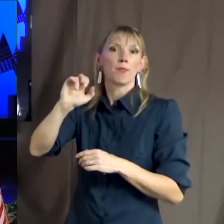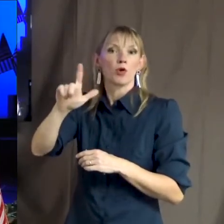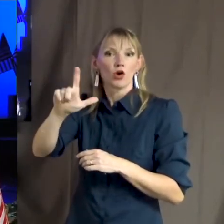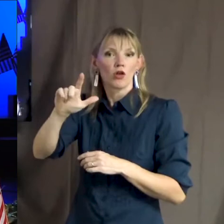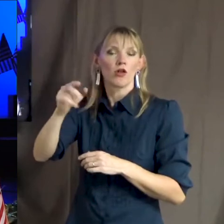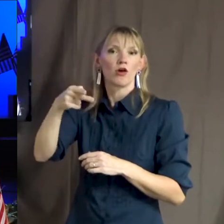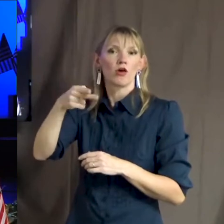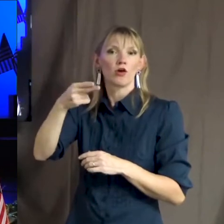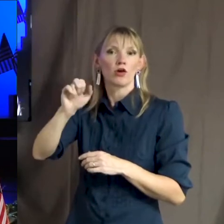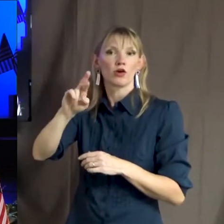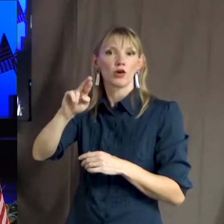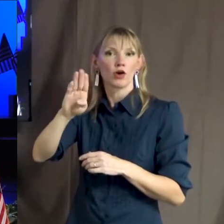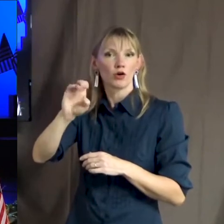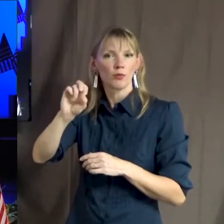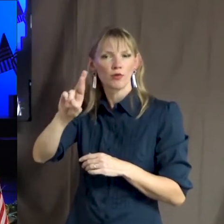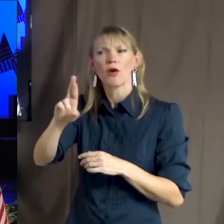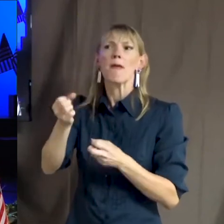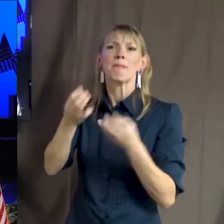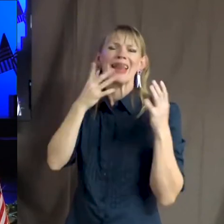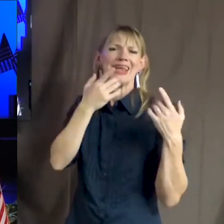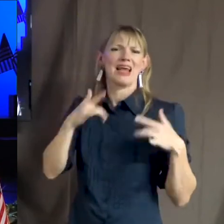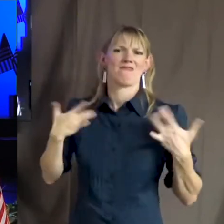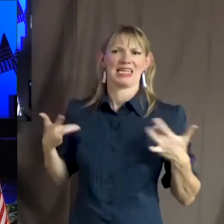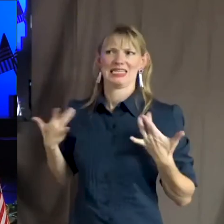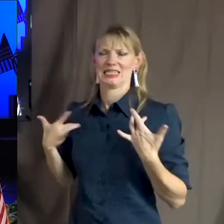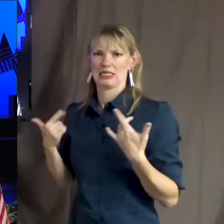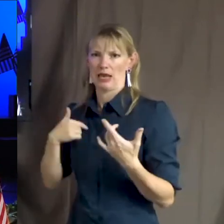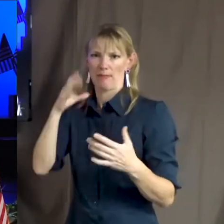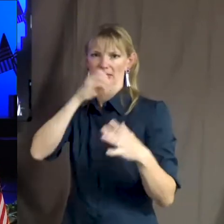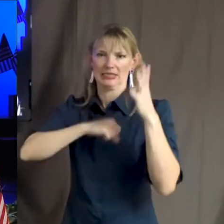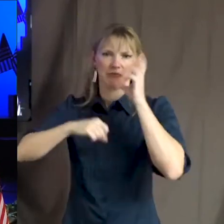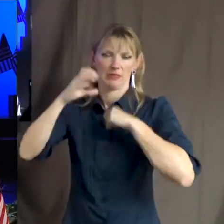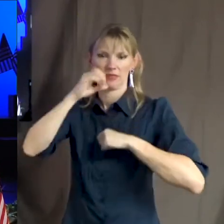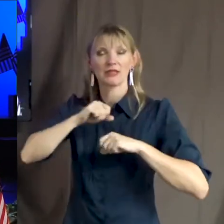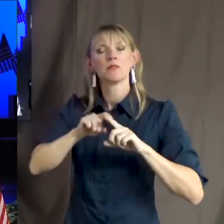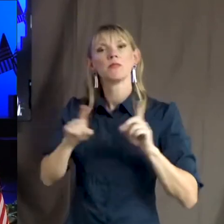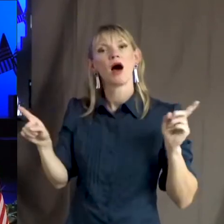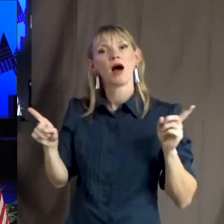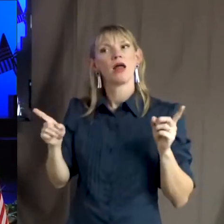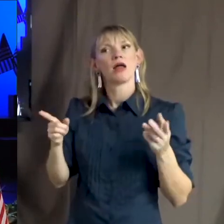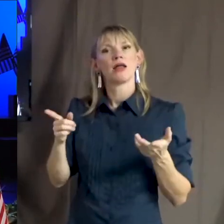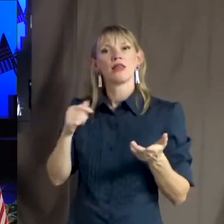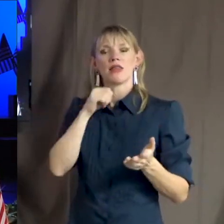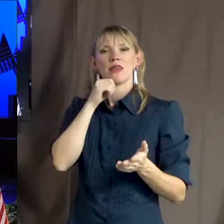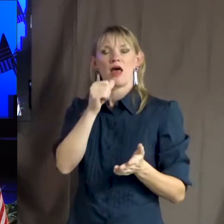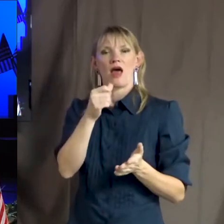before or since that I'm missing, but perhaps we could see that our call isn't to look